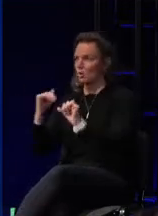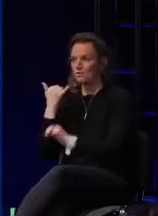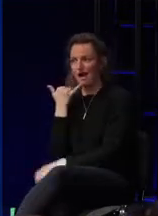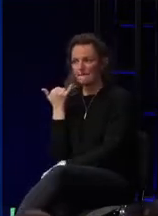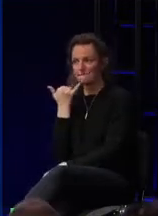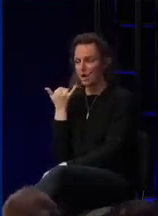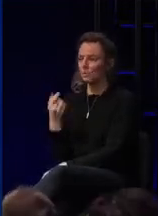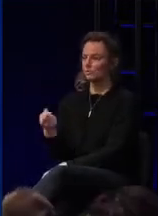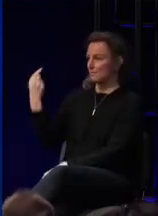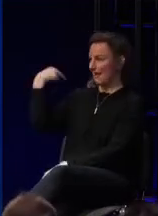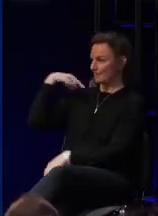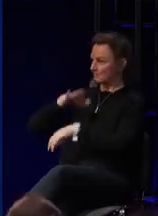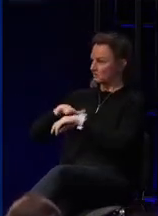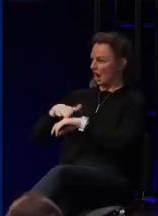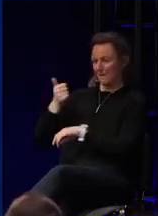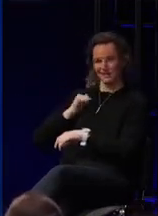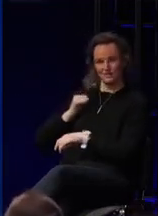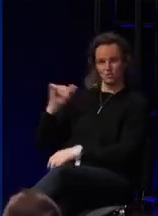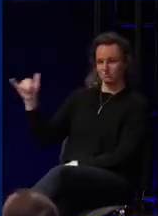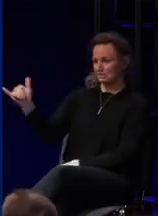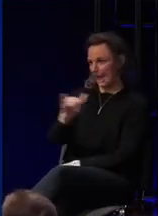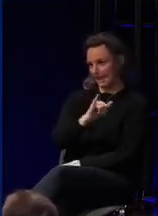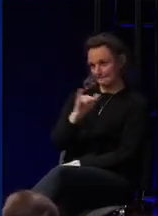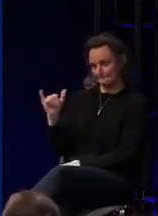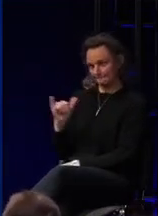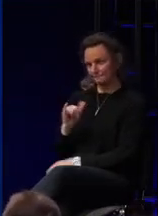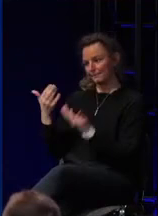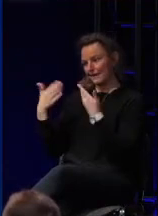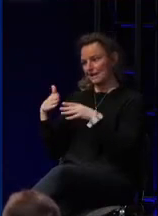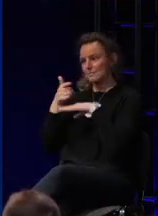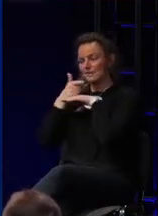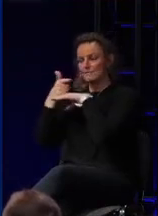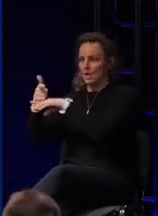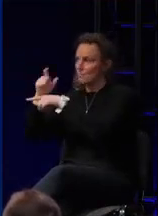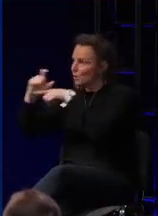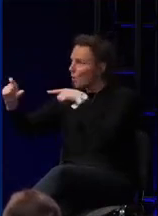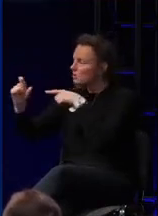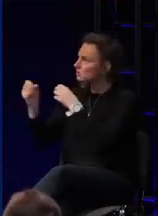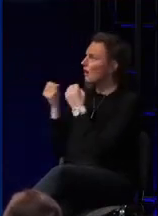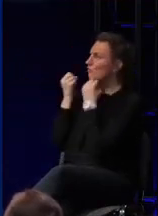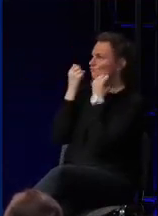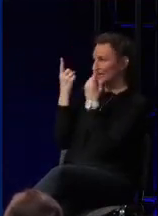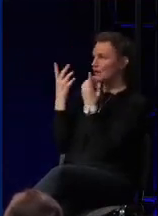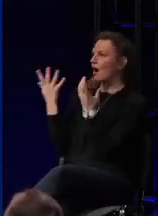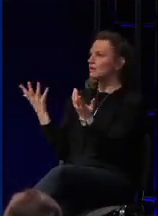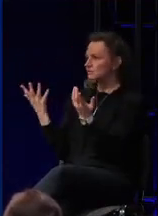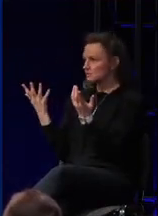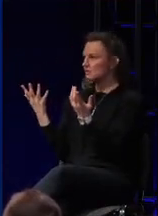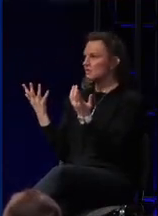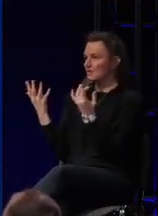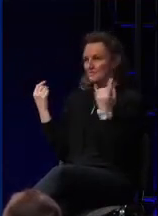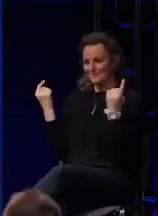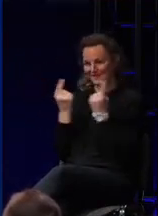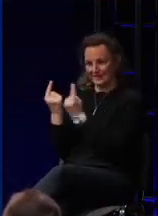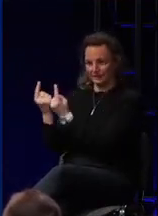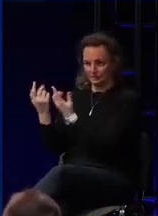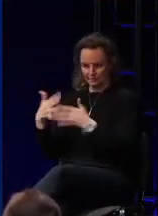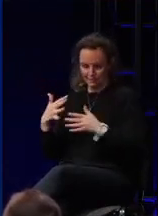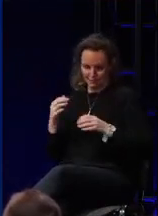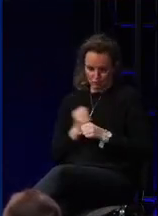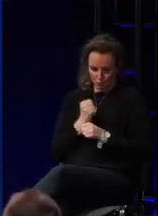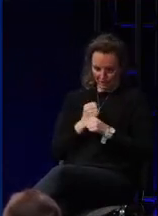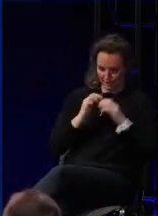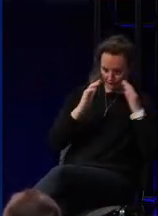but I assumed that everybody else did. And then I did a film course, and then I suddenly realized that the bits that I've been doing at home, you know, playing around